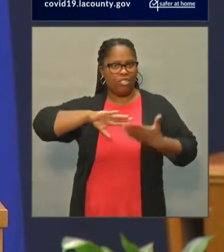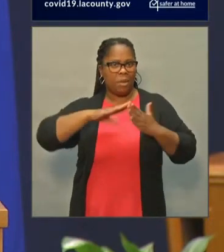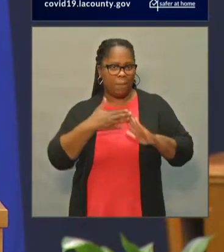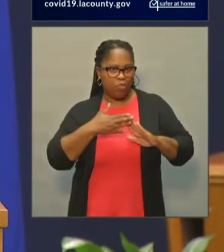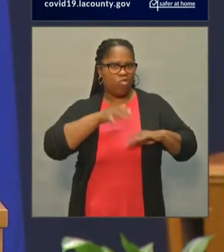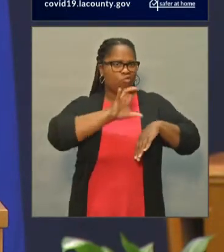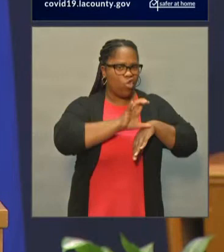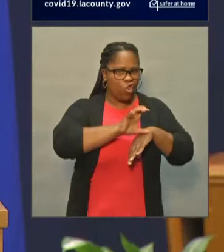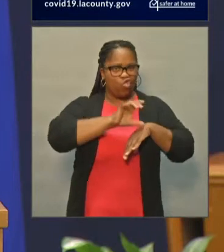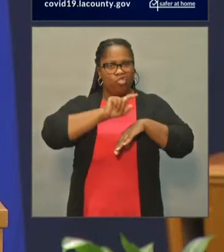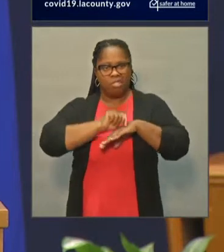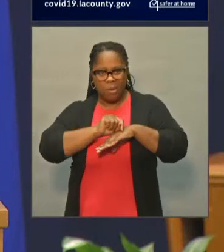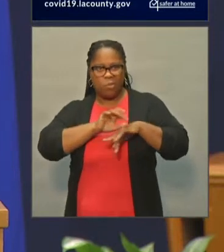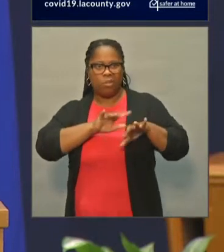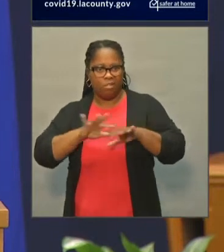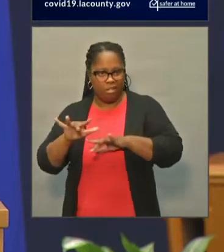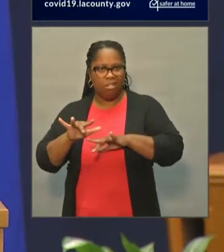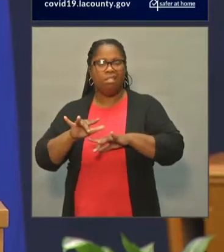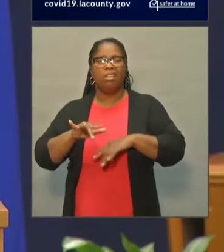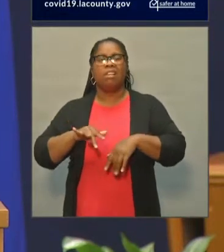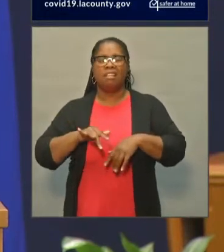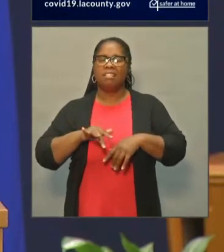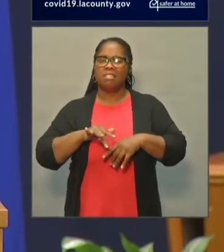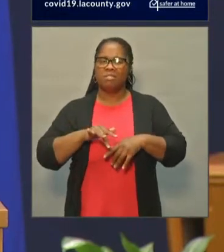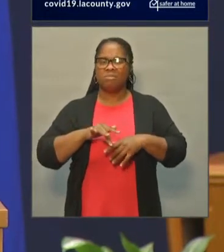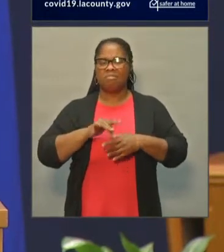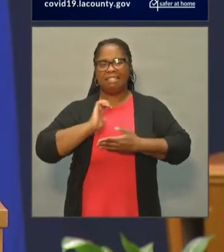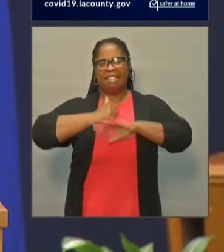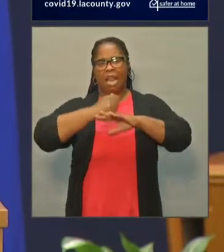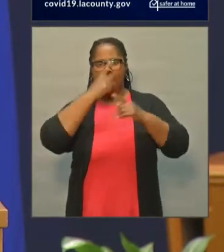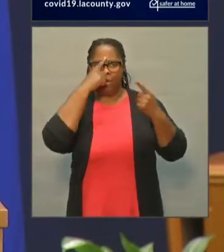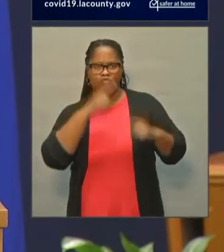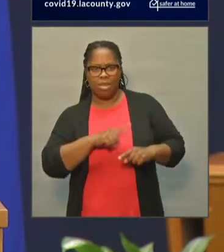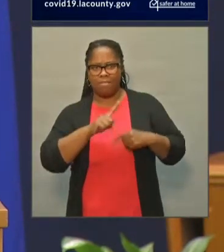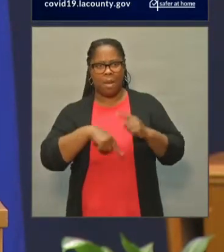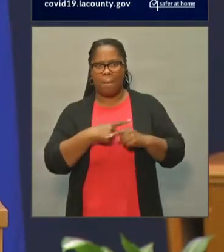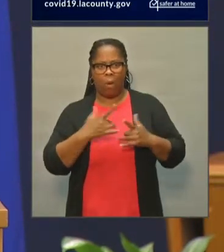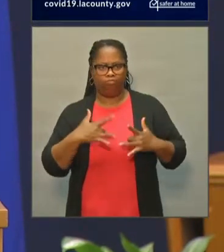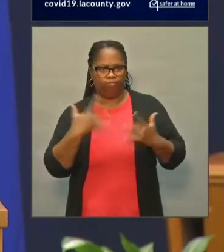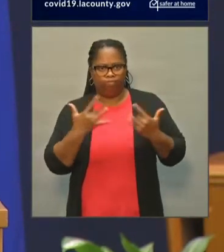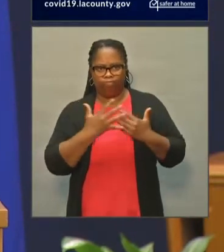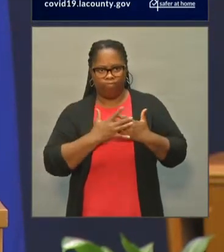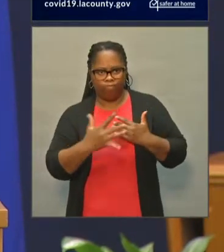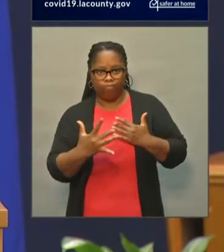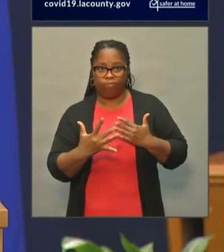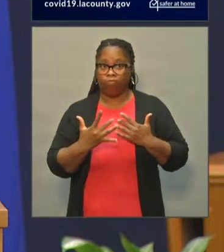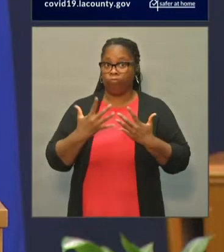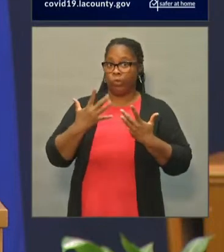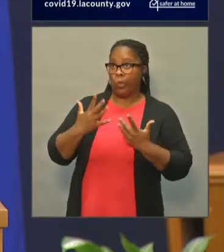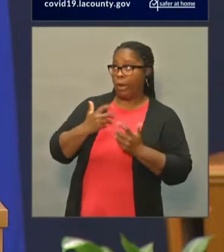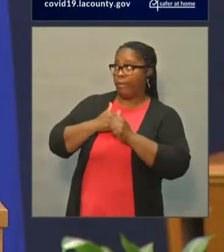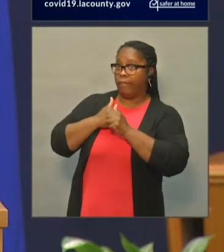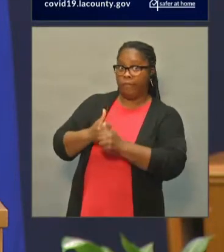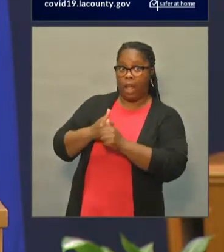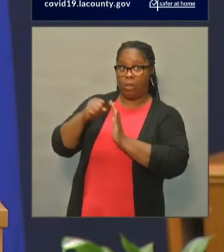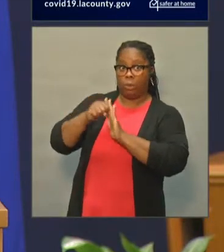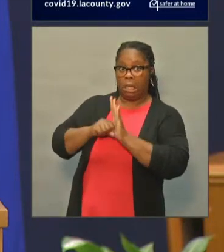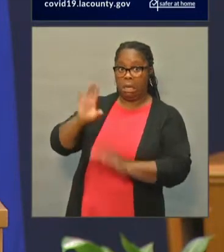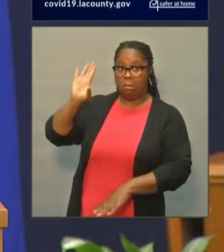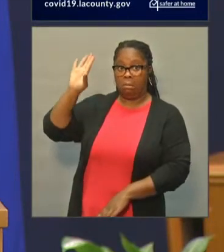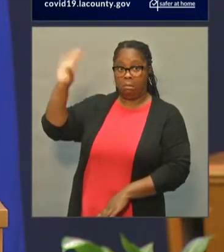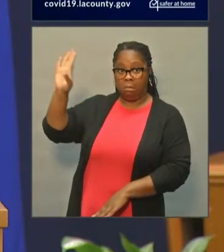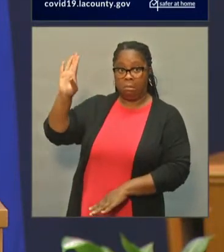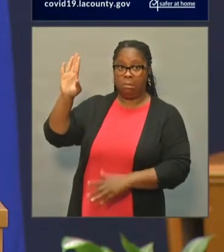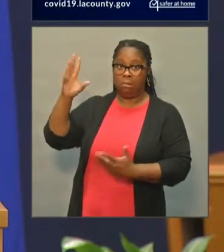of agreement as to what House of Worship can do moving forward. So we're waiting for the state to give us the green light, at which time